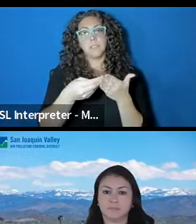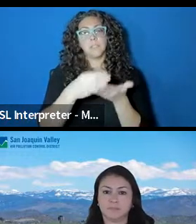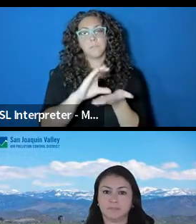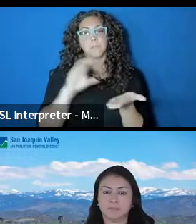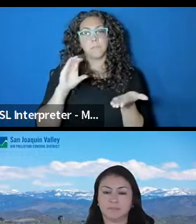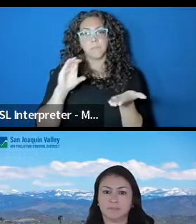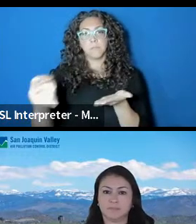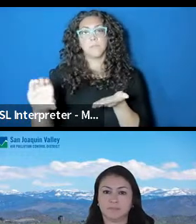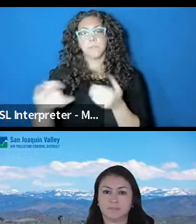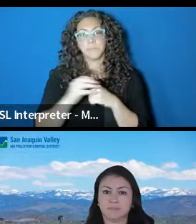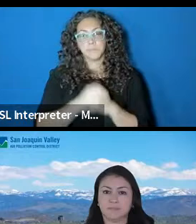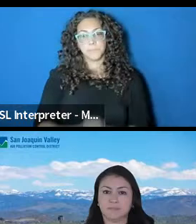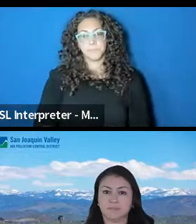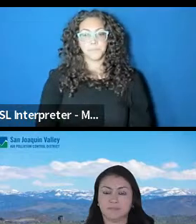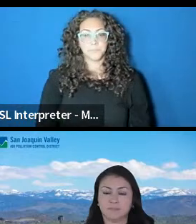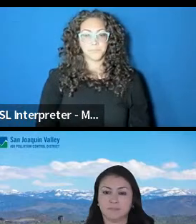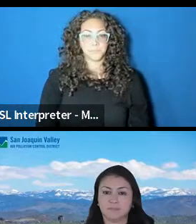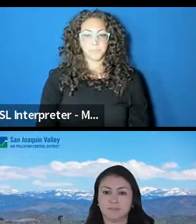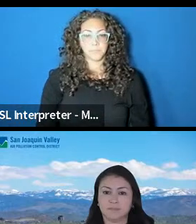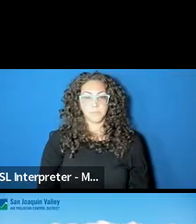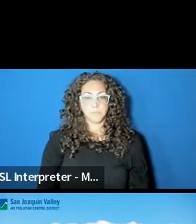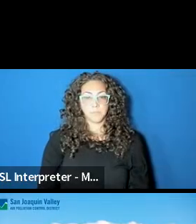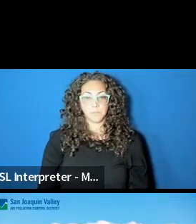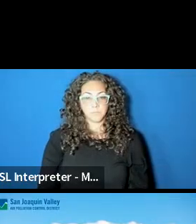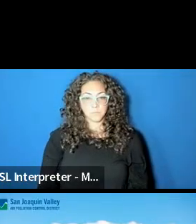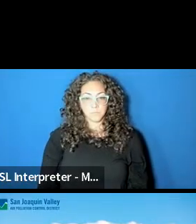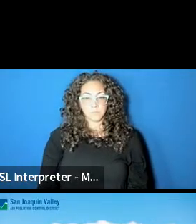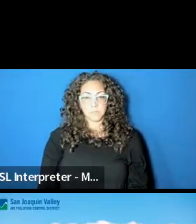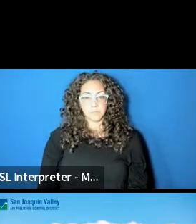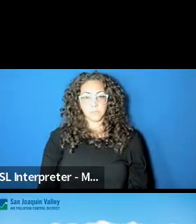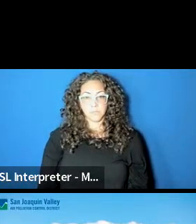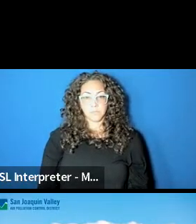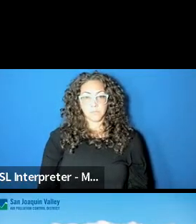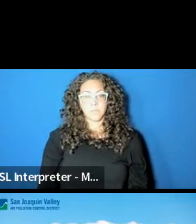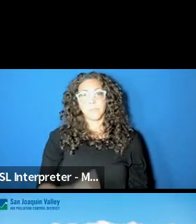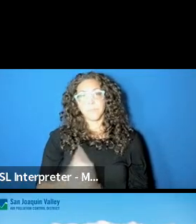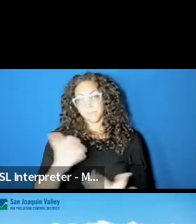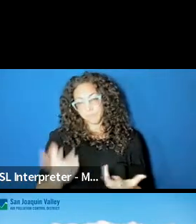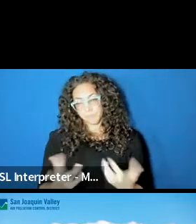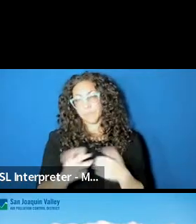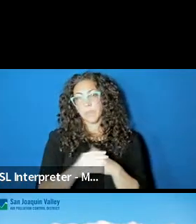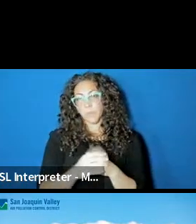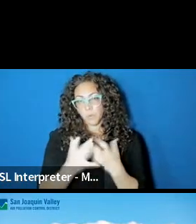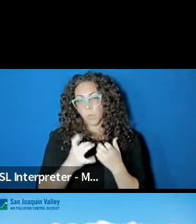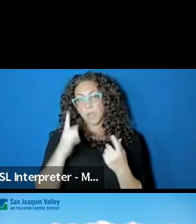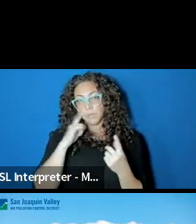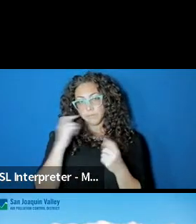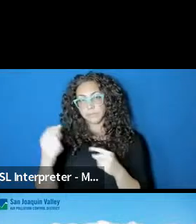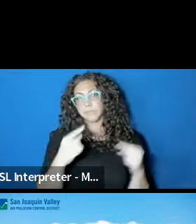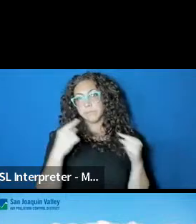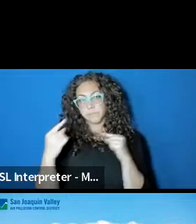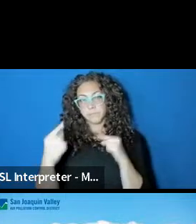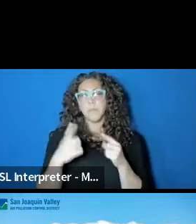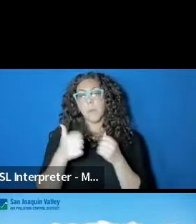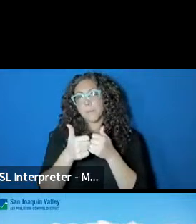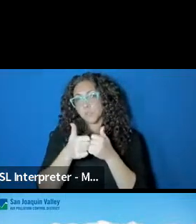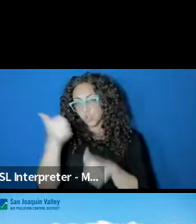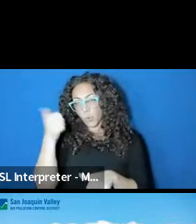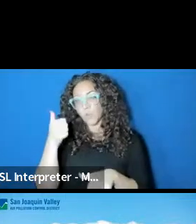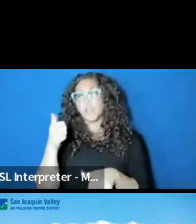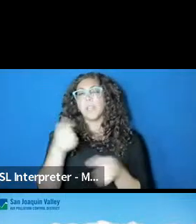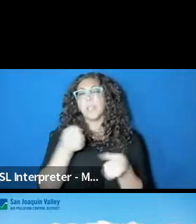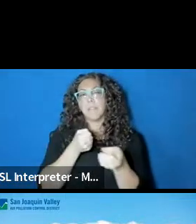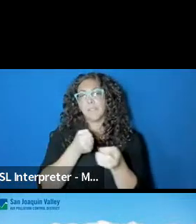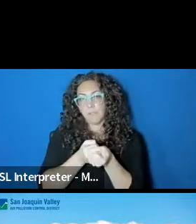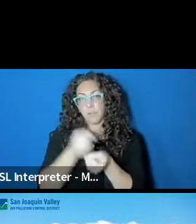your charter. This is looking for consensus, so majority of votes or a majority of people in favor of